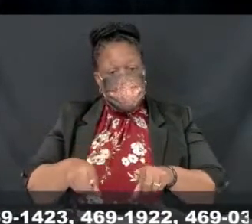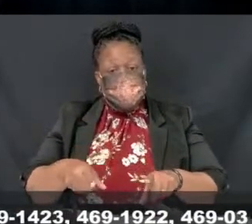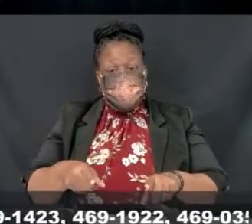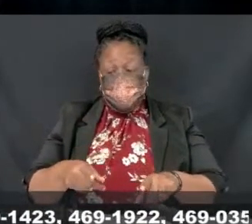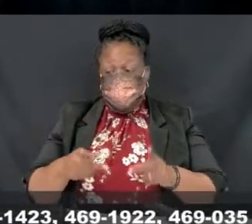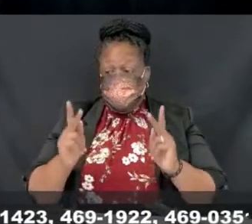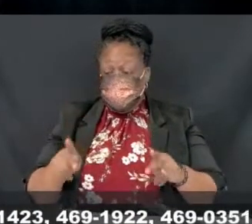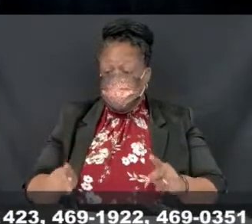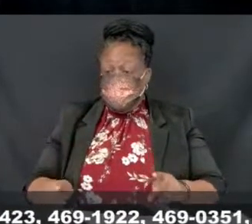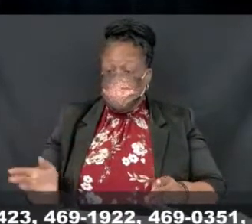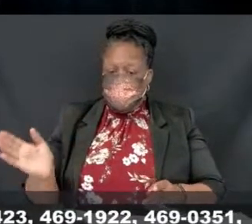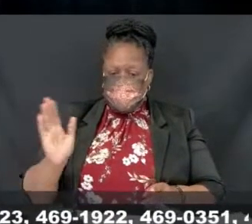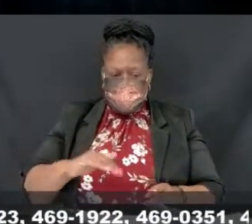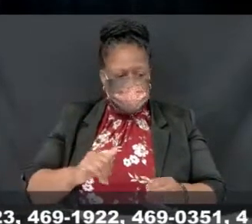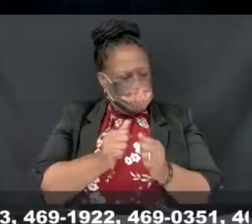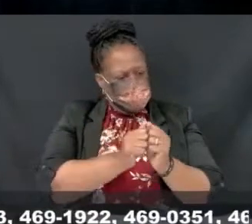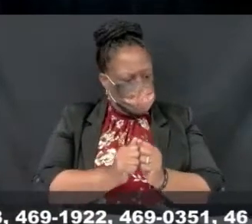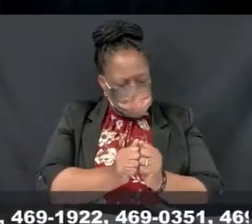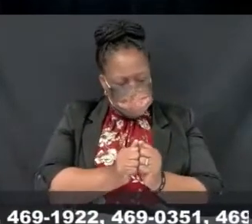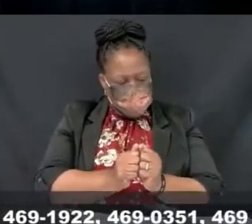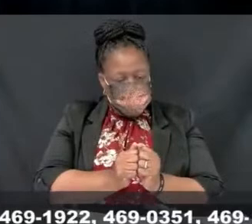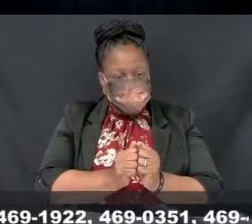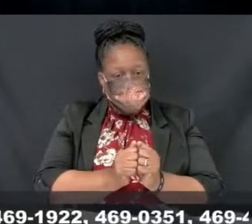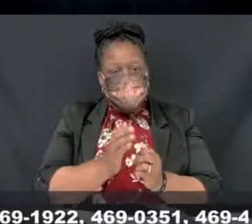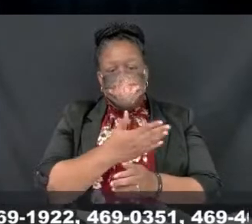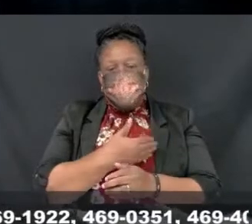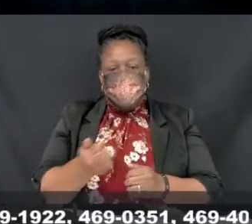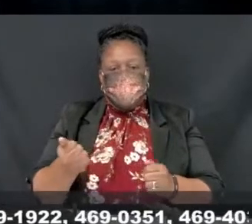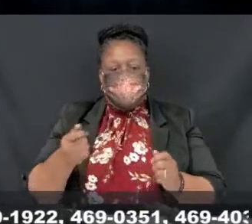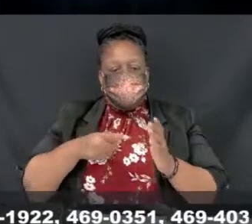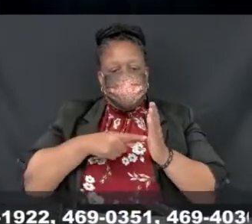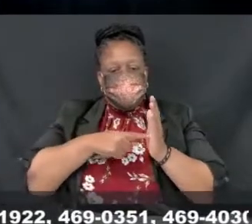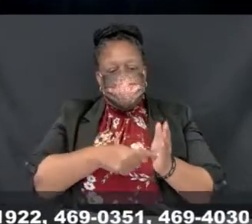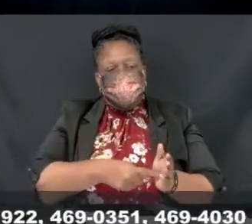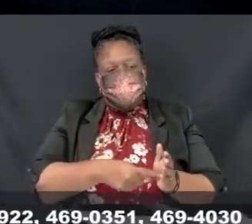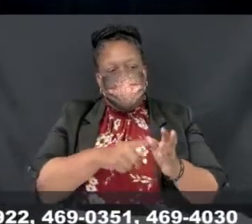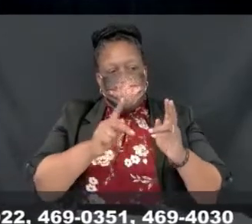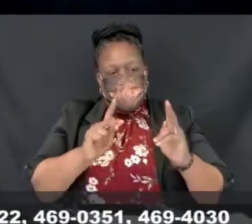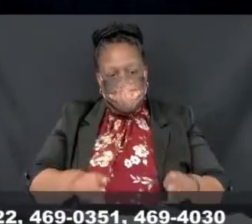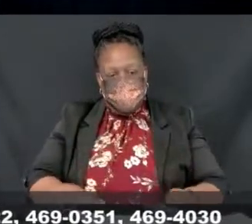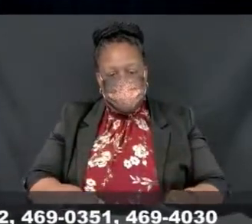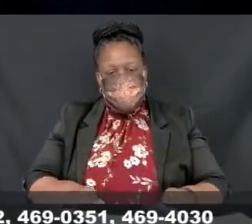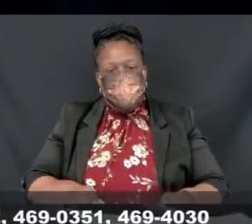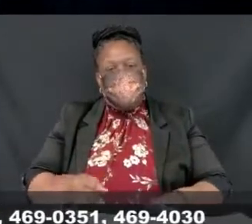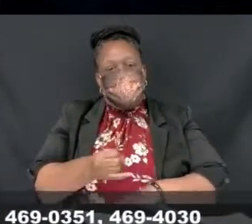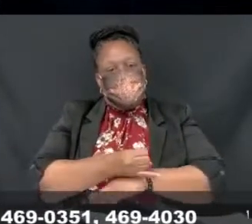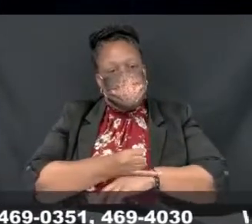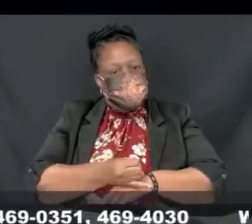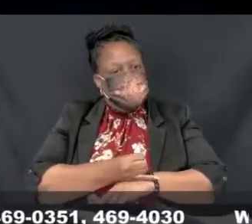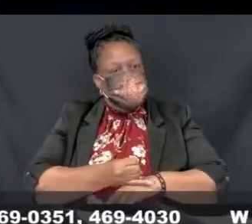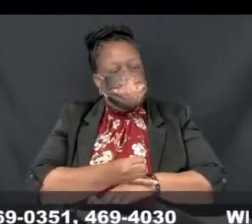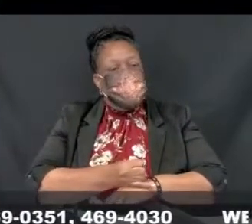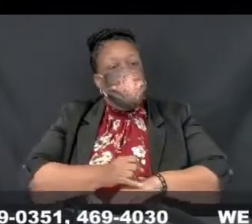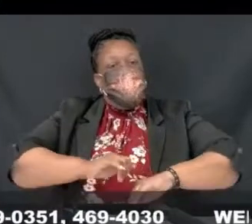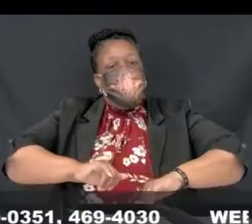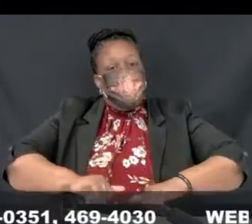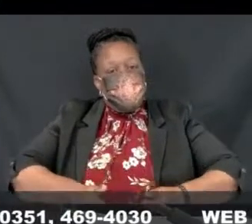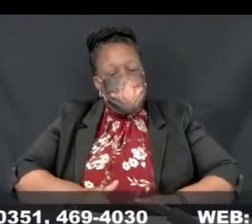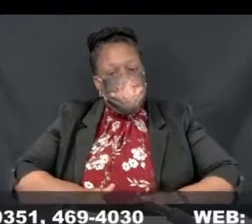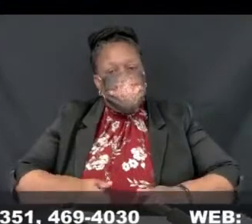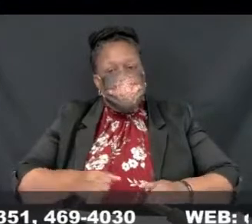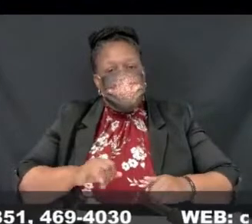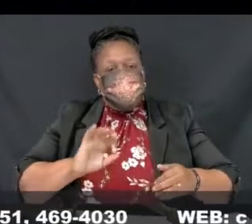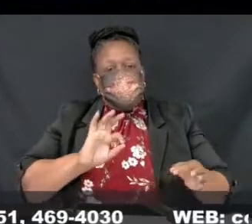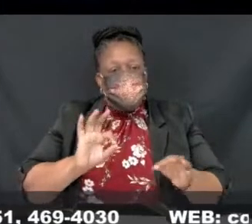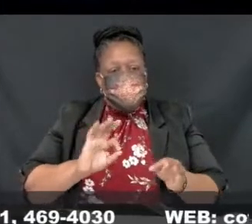multi-sectorial approach, and they were able to guide a country. They were able to guide a country through a crisis